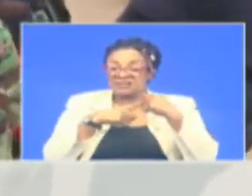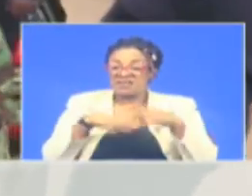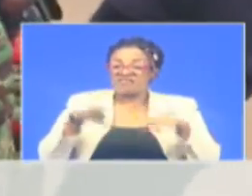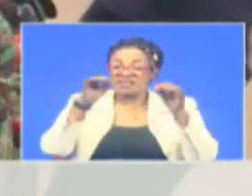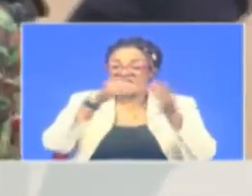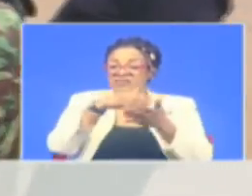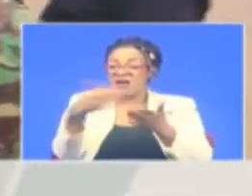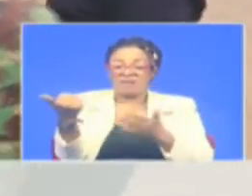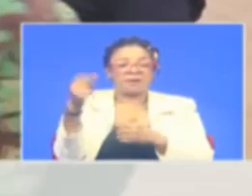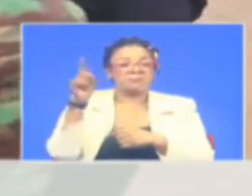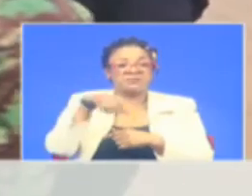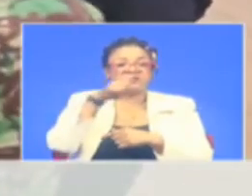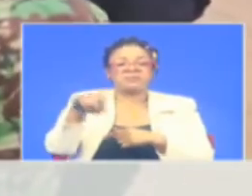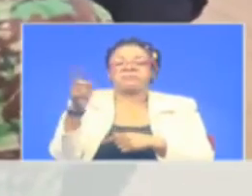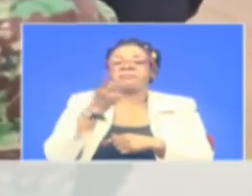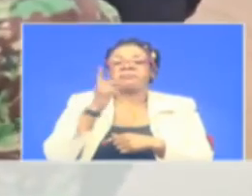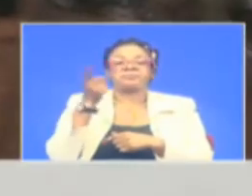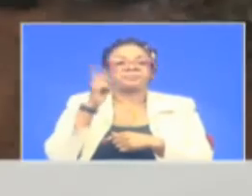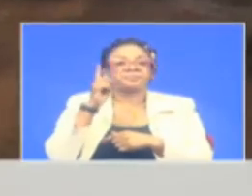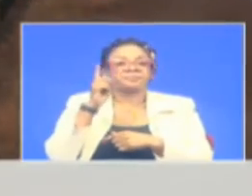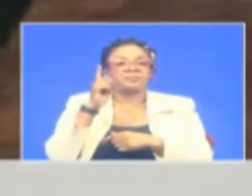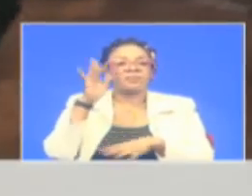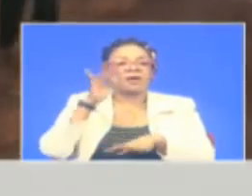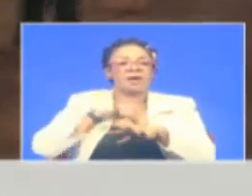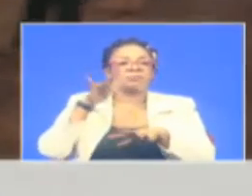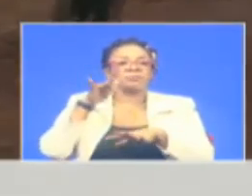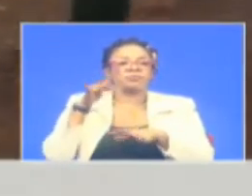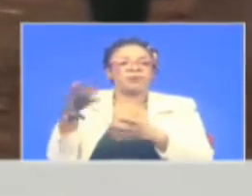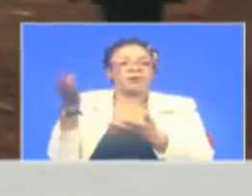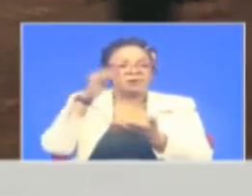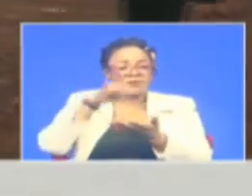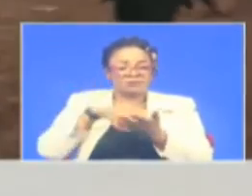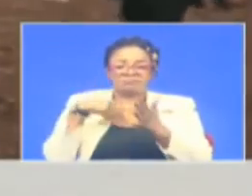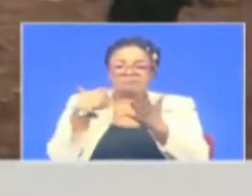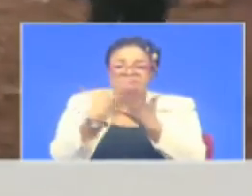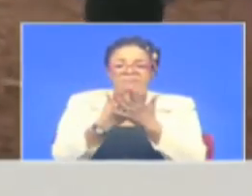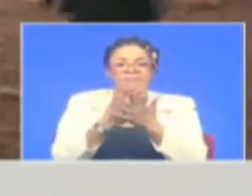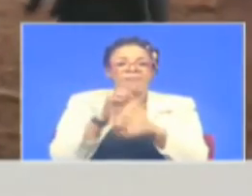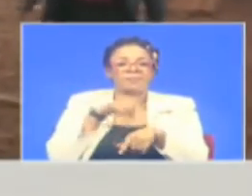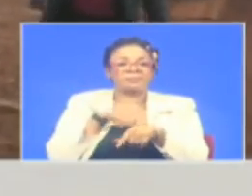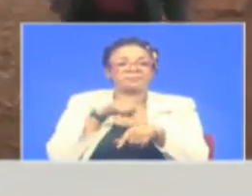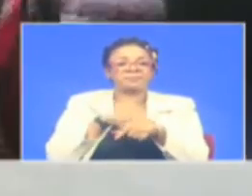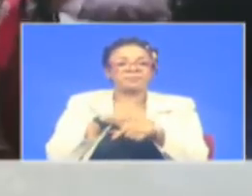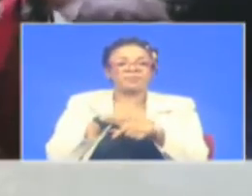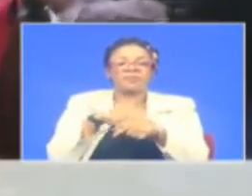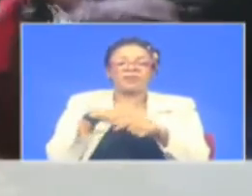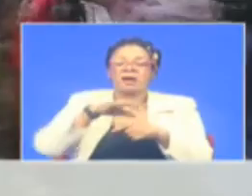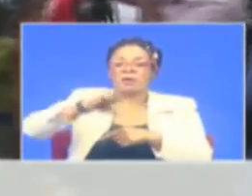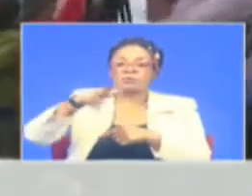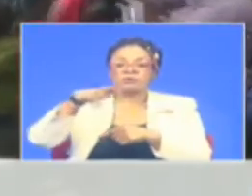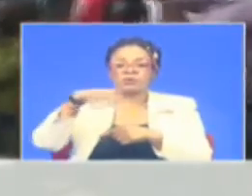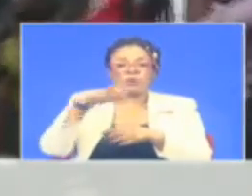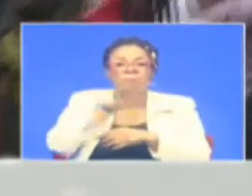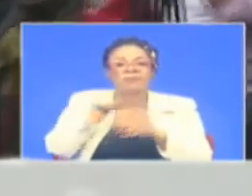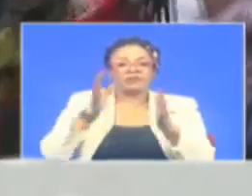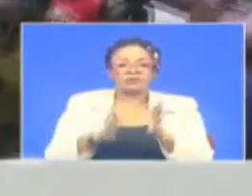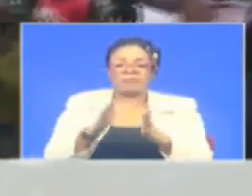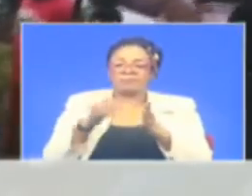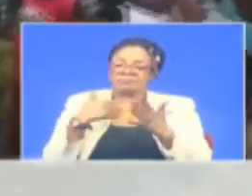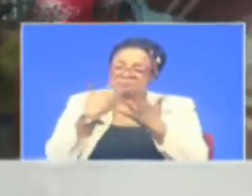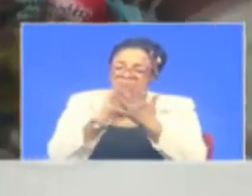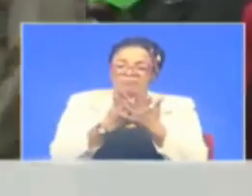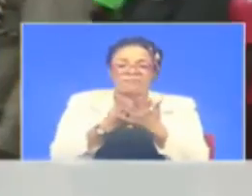A 100 residents from Embu County were early arrested after an operation led by the county commissioner in a bid to streamline the